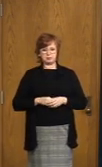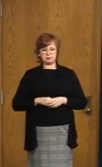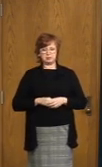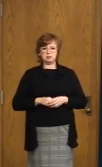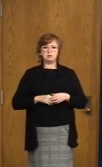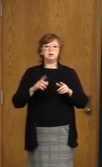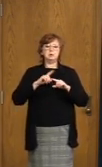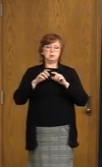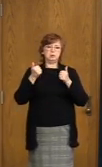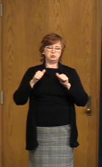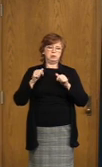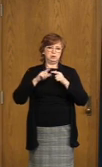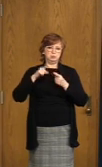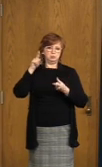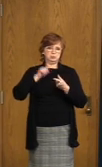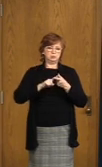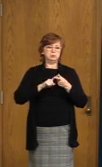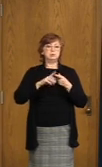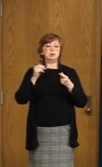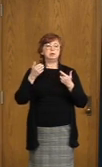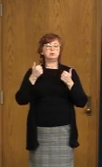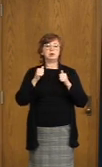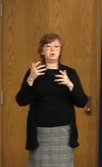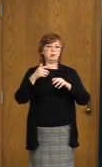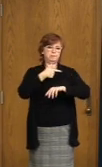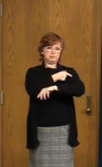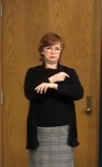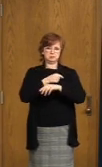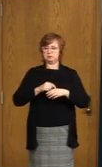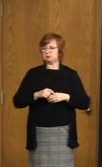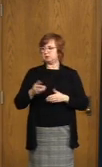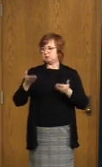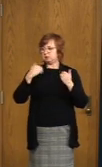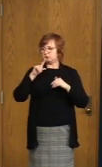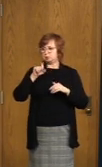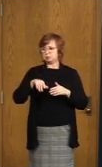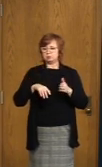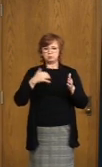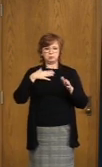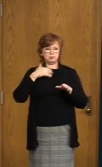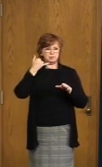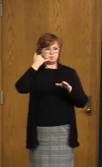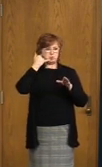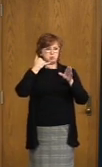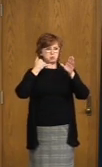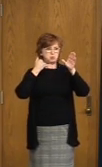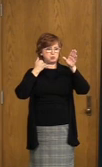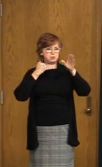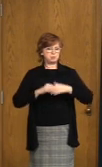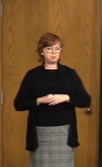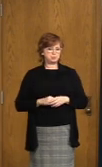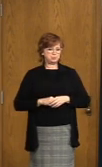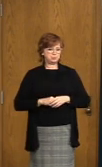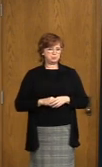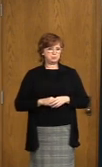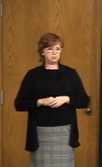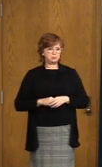they work against the current strains. We'll take our next question on the line. Operator?